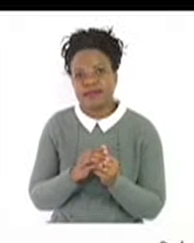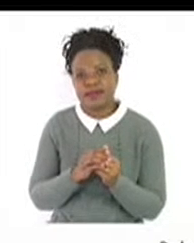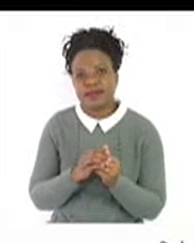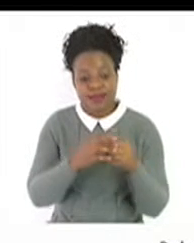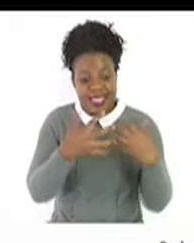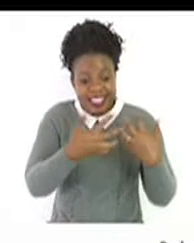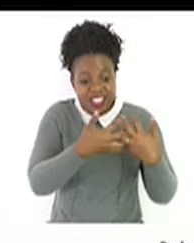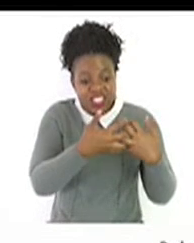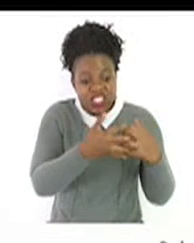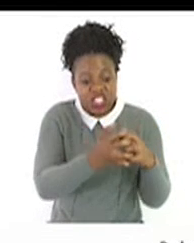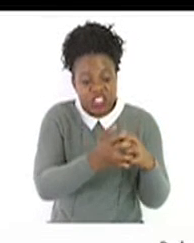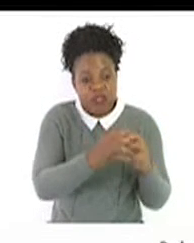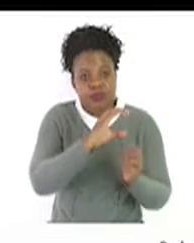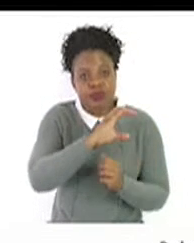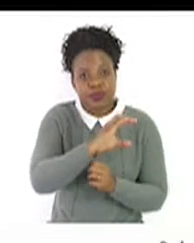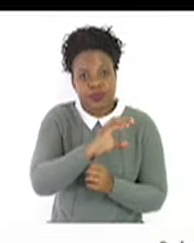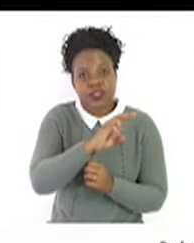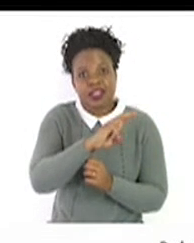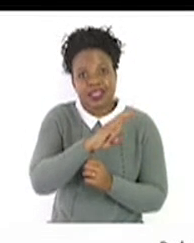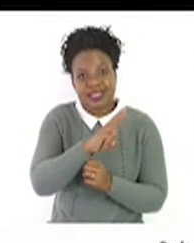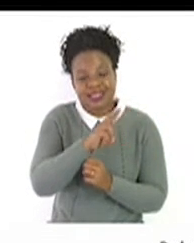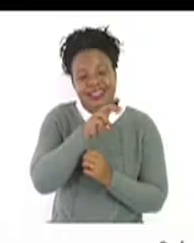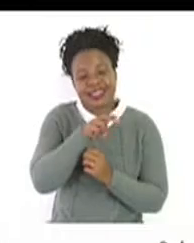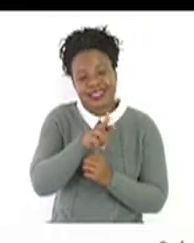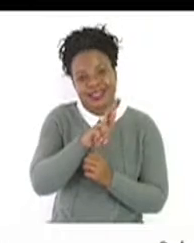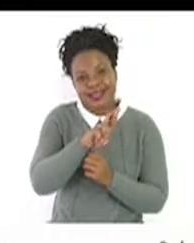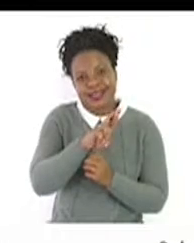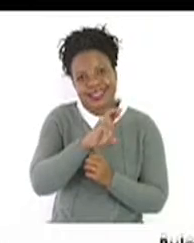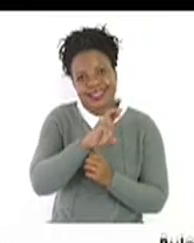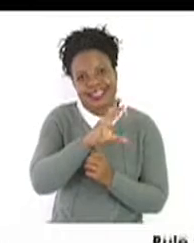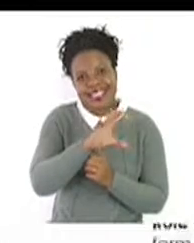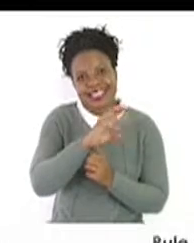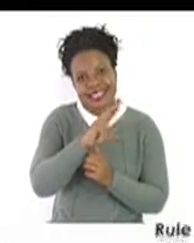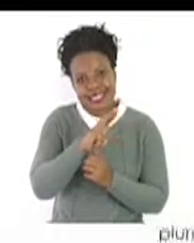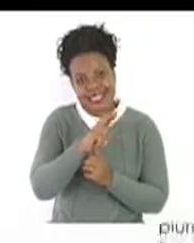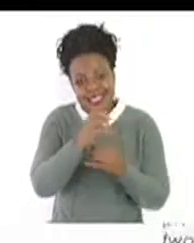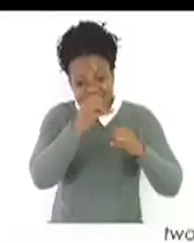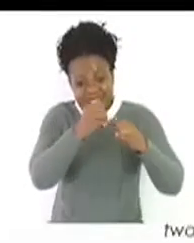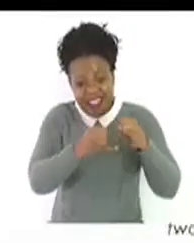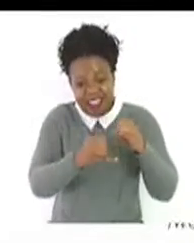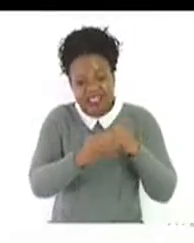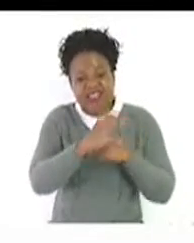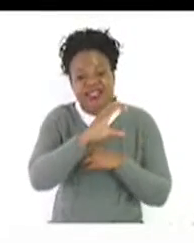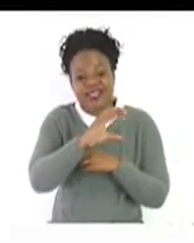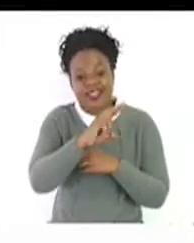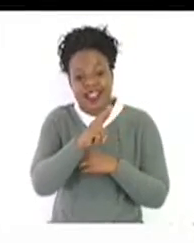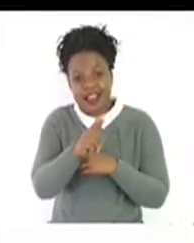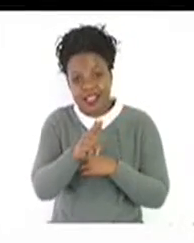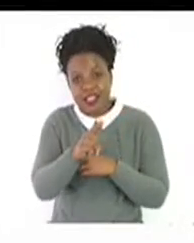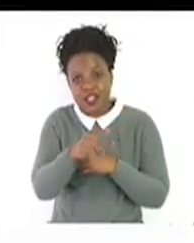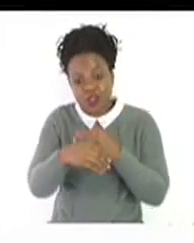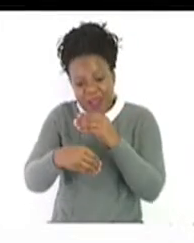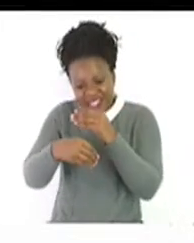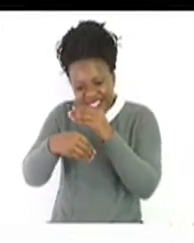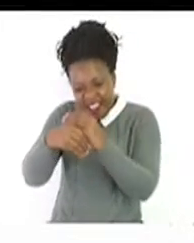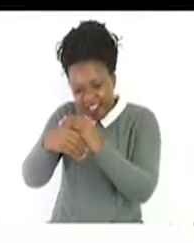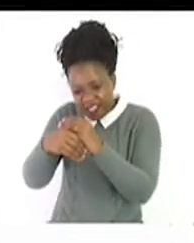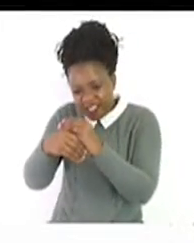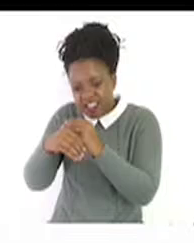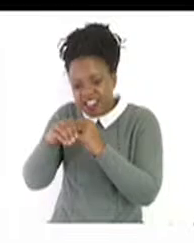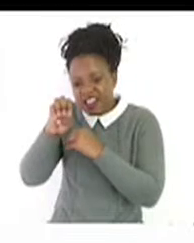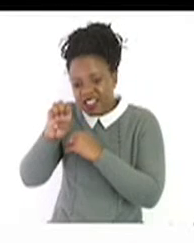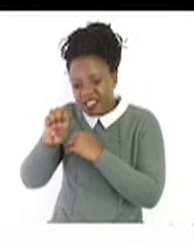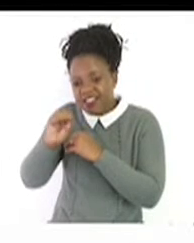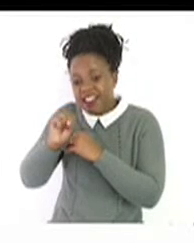Church. If you look at this noun, it's ending with CH, church. When there are many